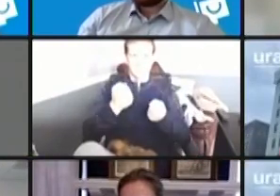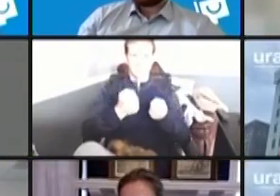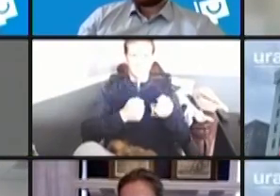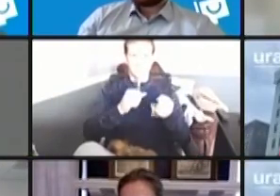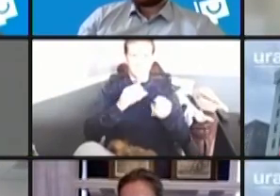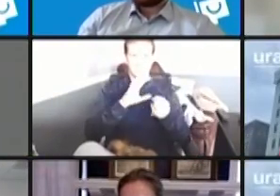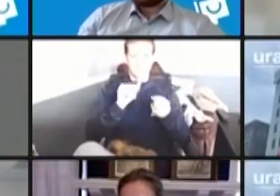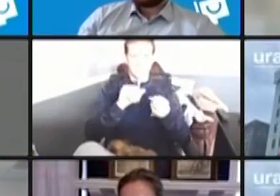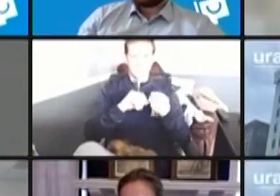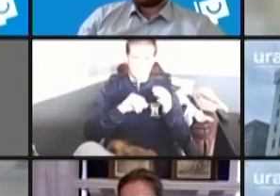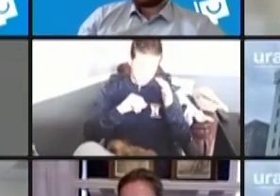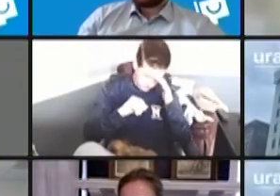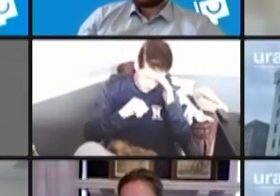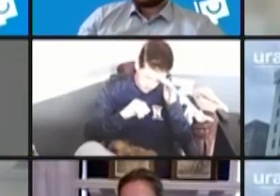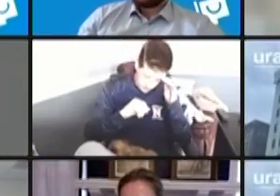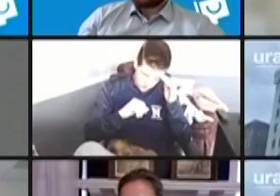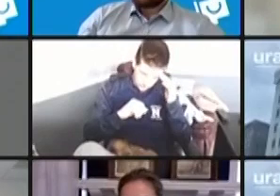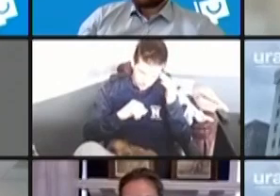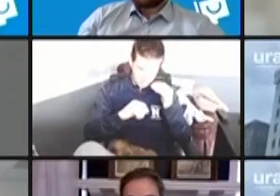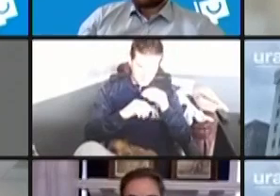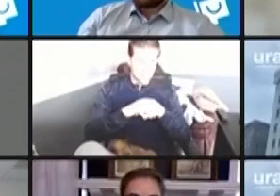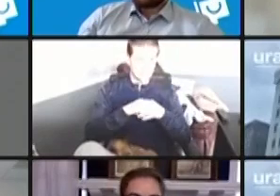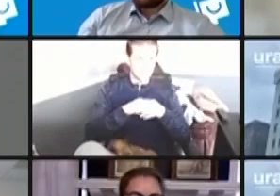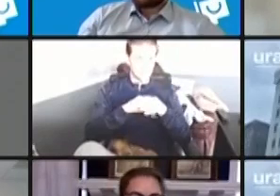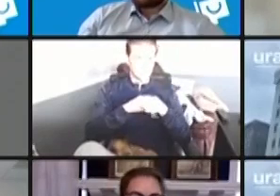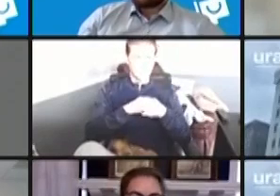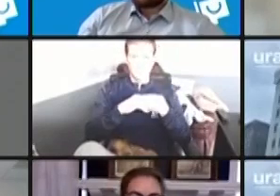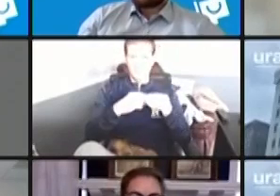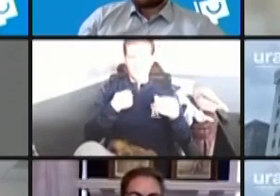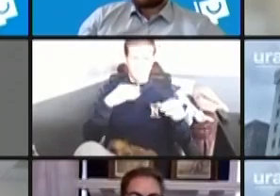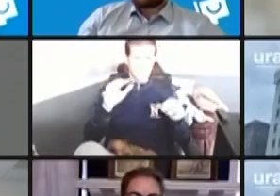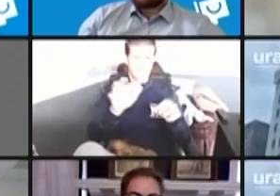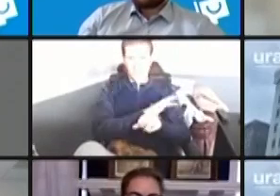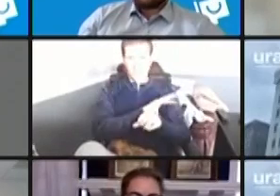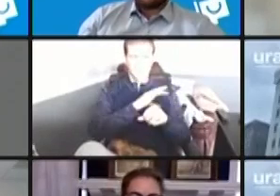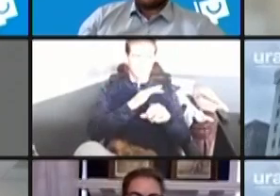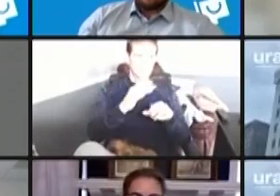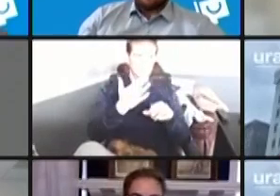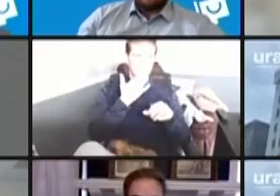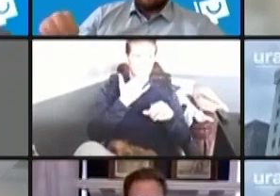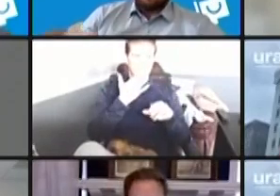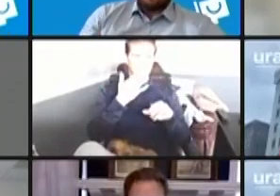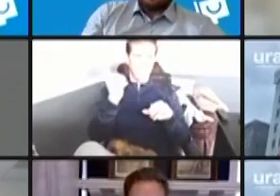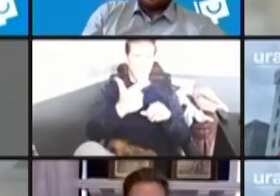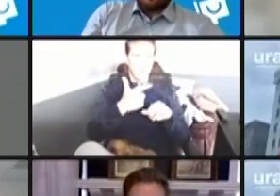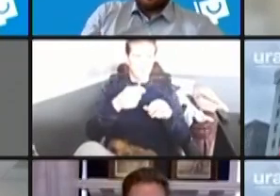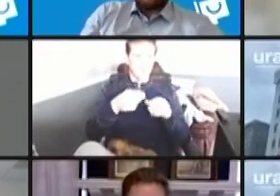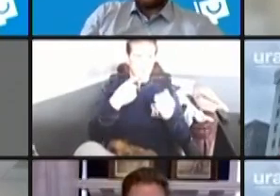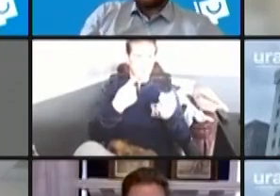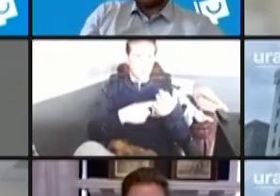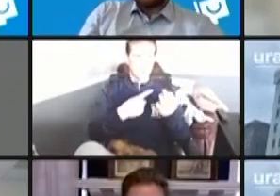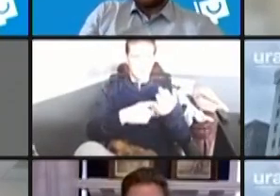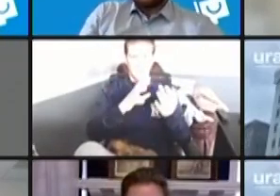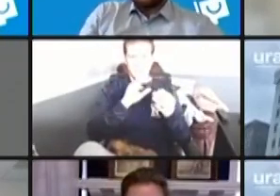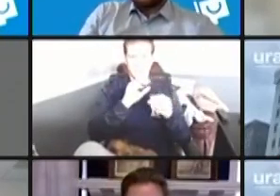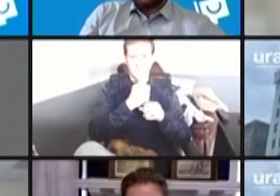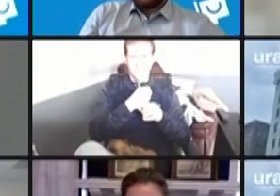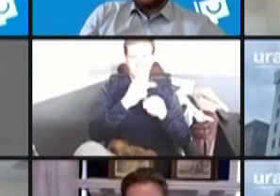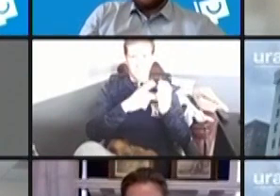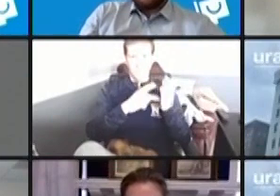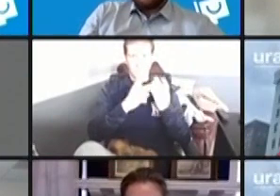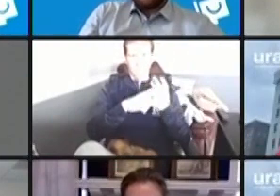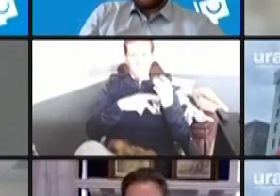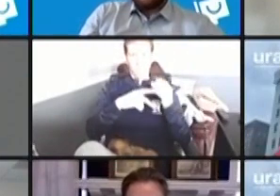am. We would like for you to I am wholeheartedly in favor of all of this discussion and making the program dollars